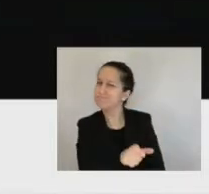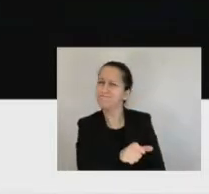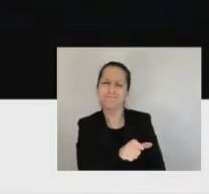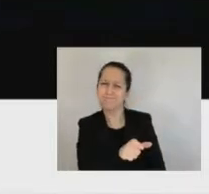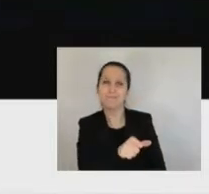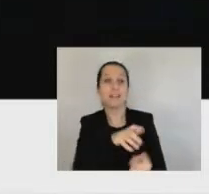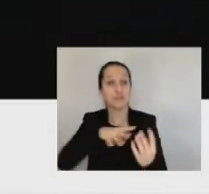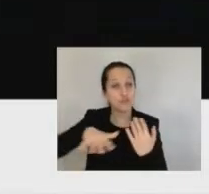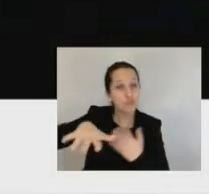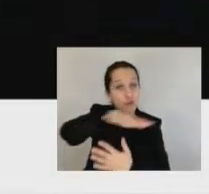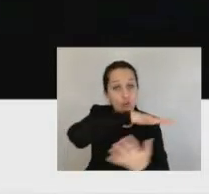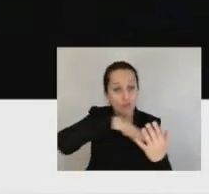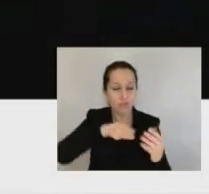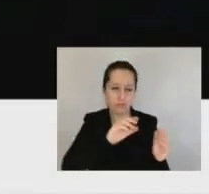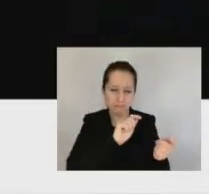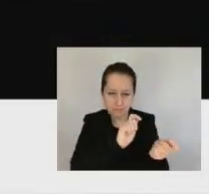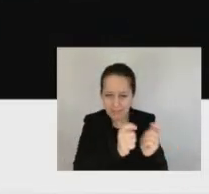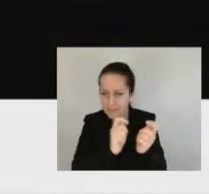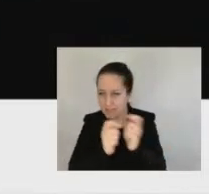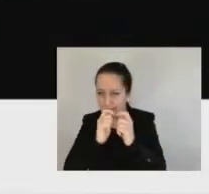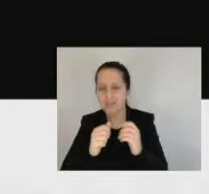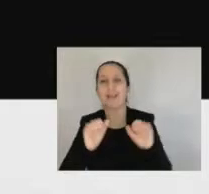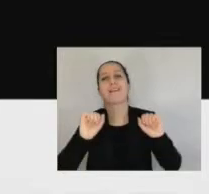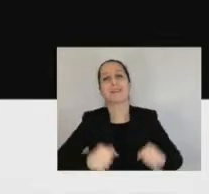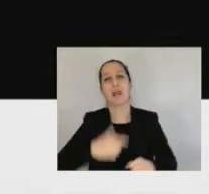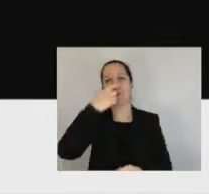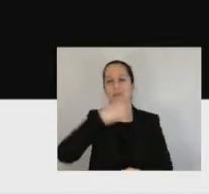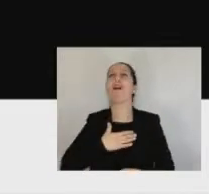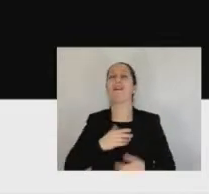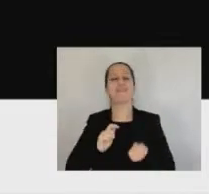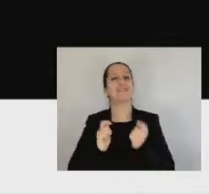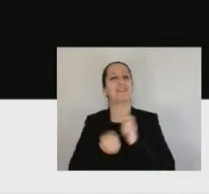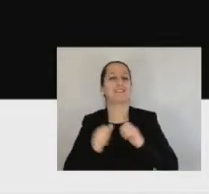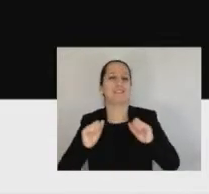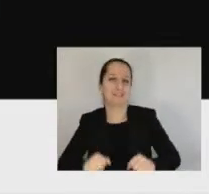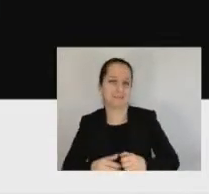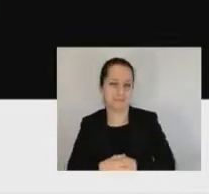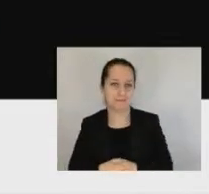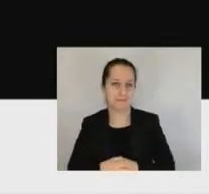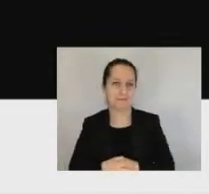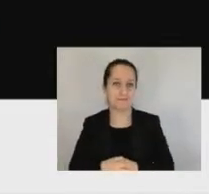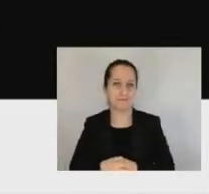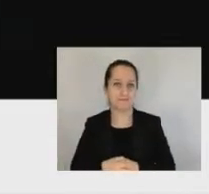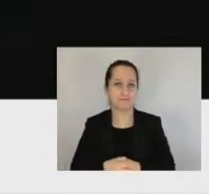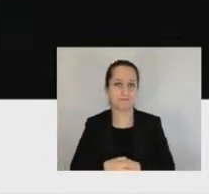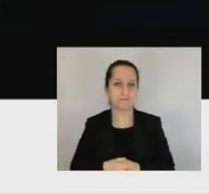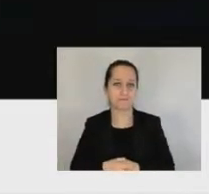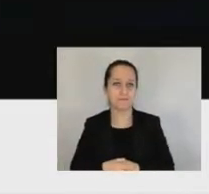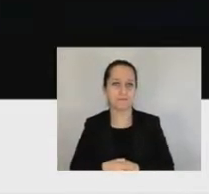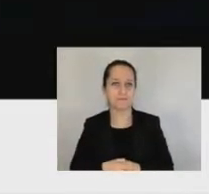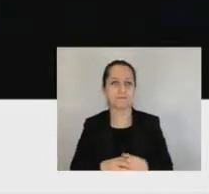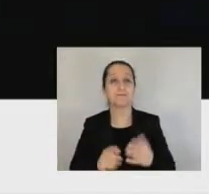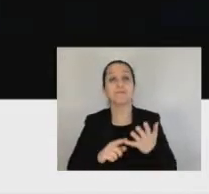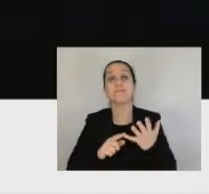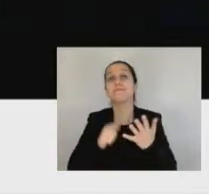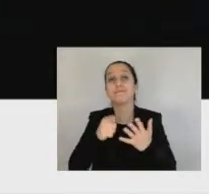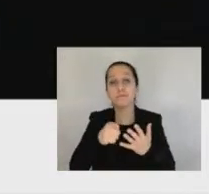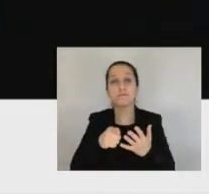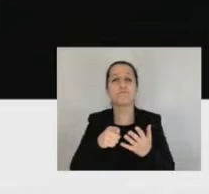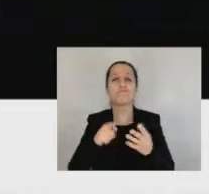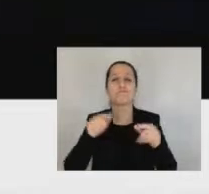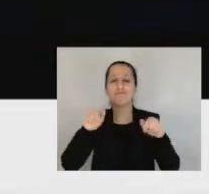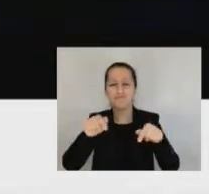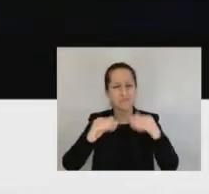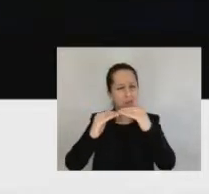and accessibility in changing behaviors is key. We need to strengthen participation and social